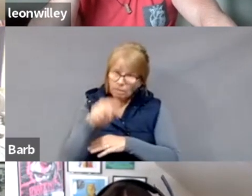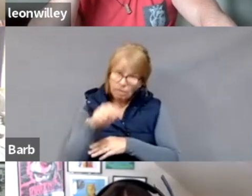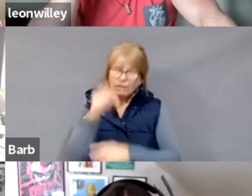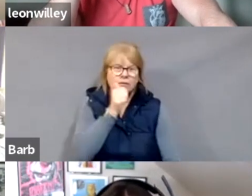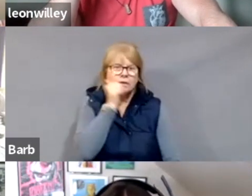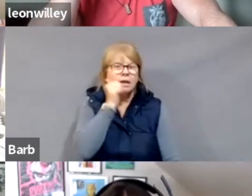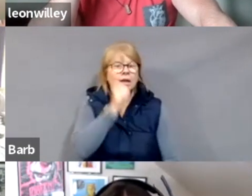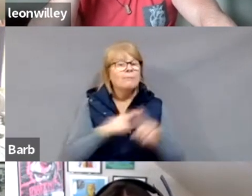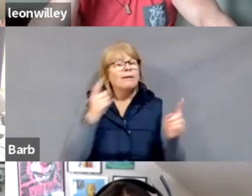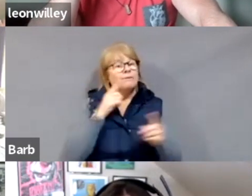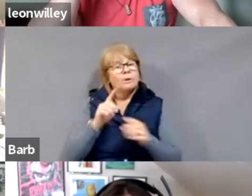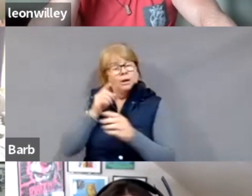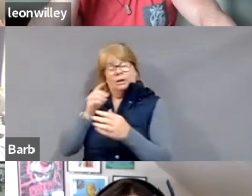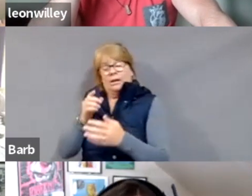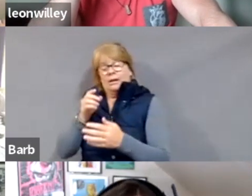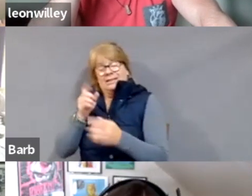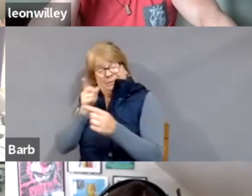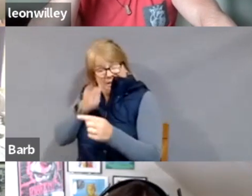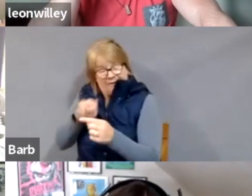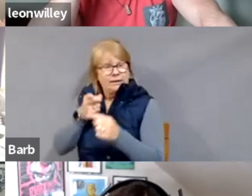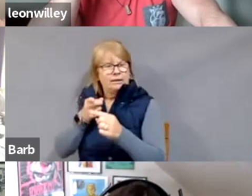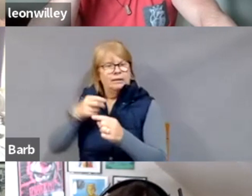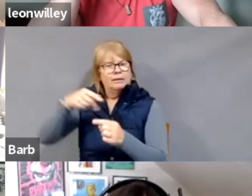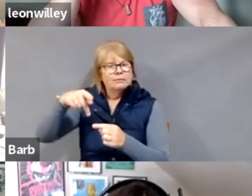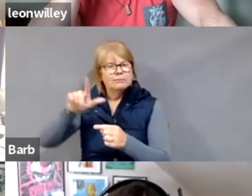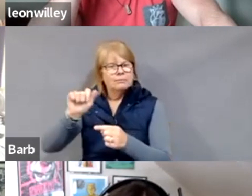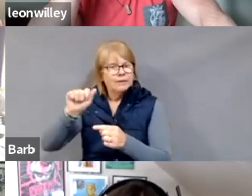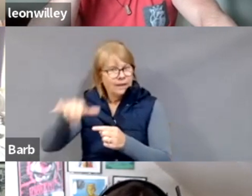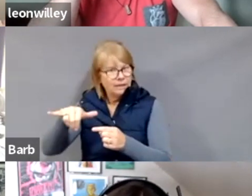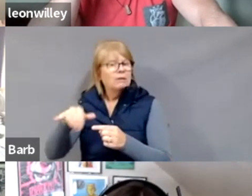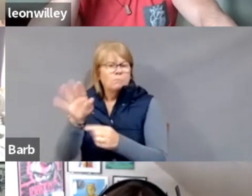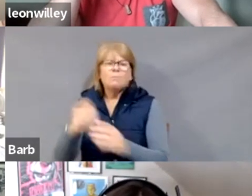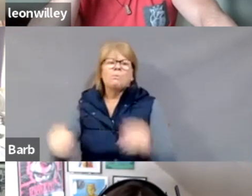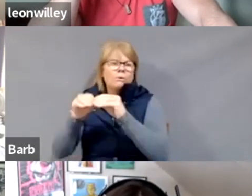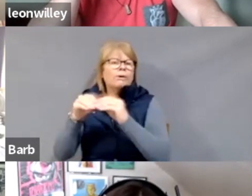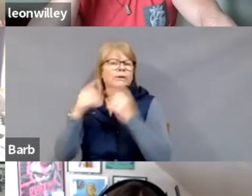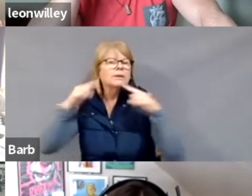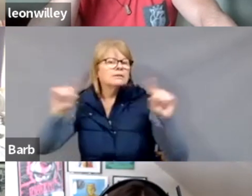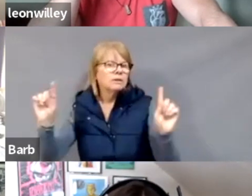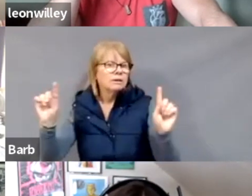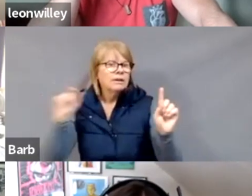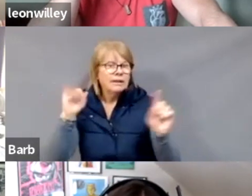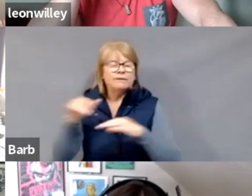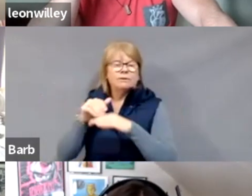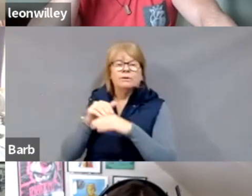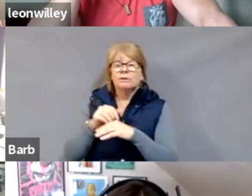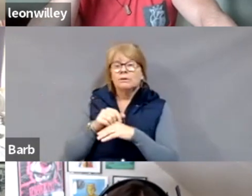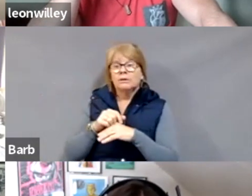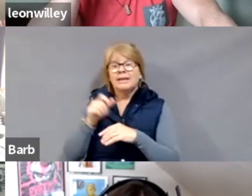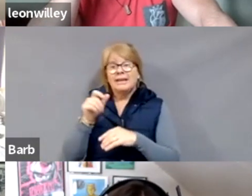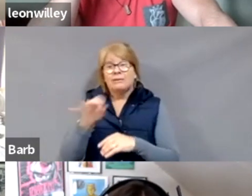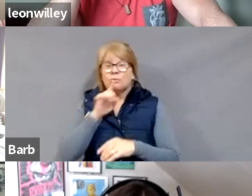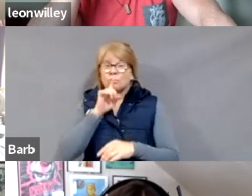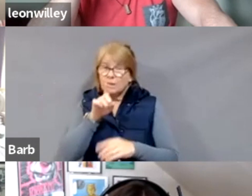show specific auditions, you'll probably have a much higher success rate in terms of that ask, unless they really